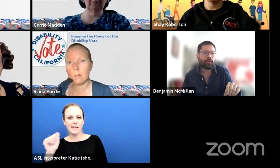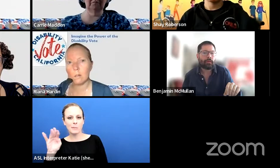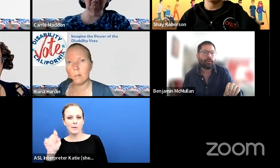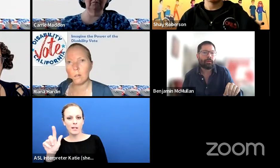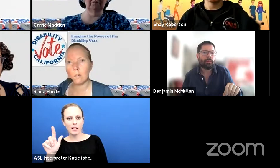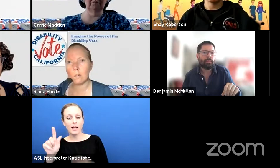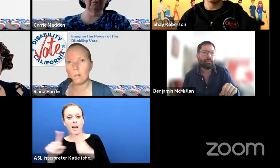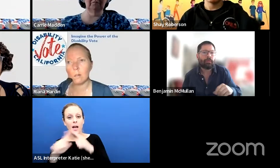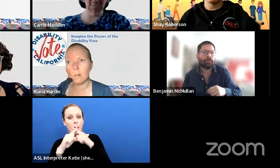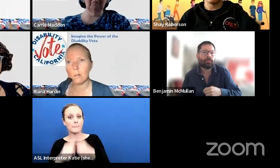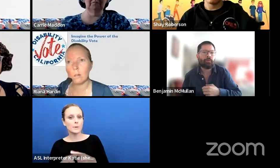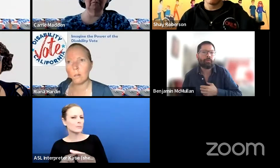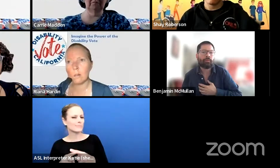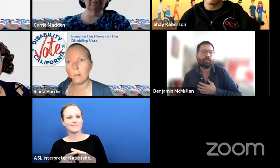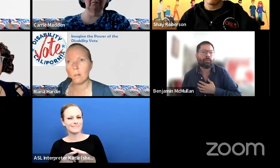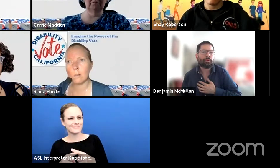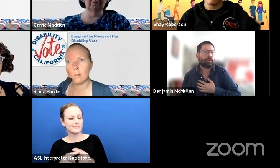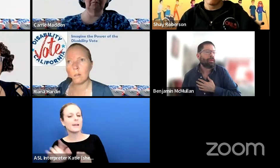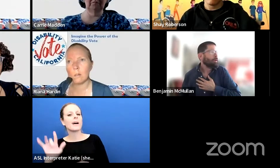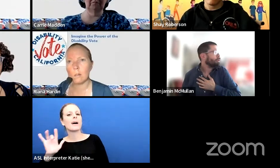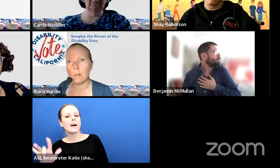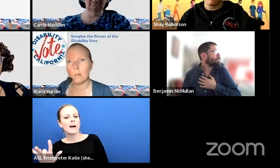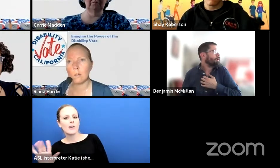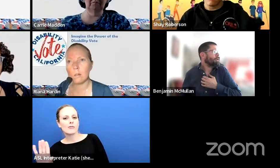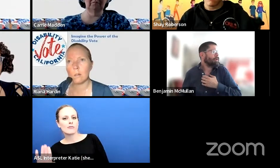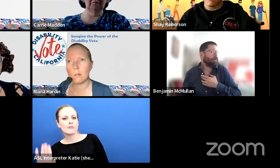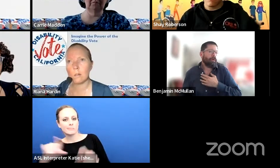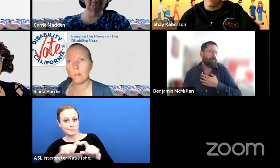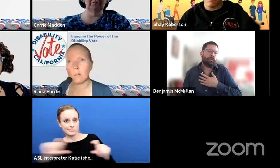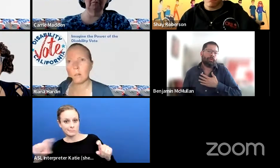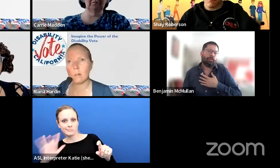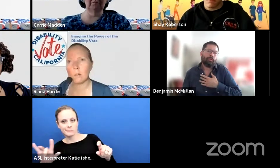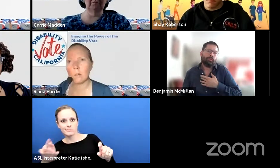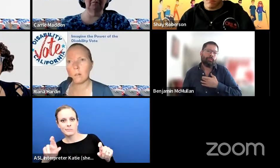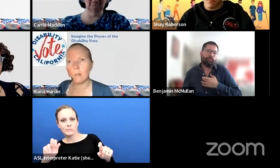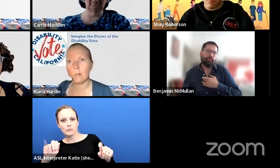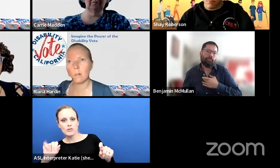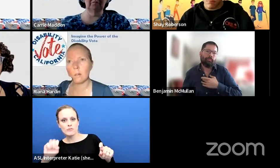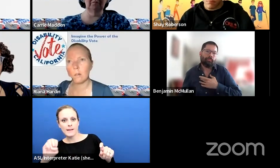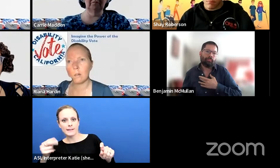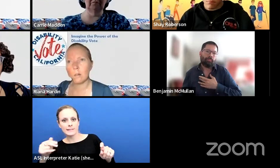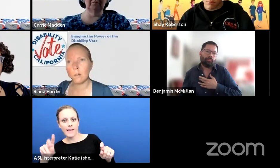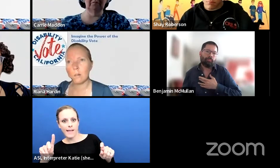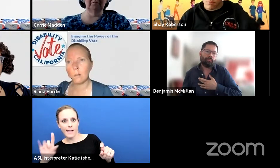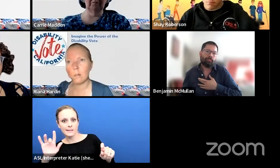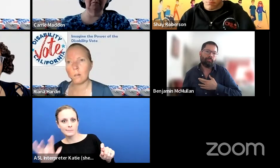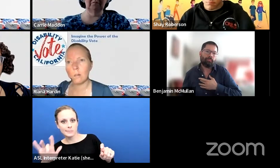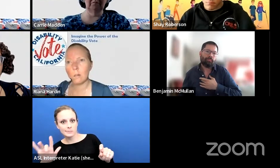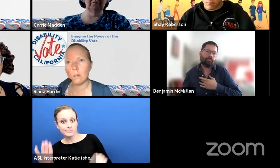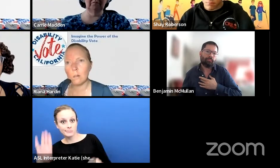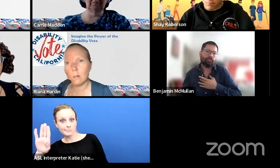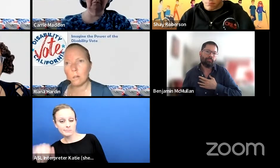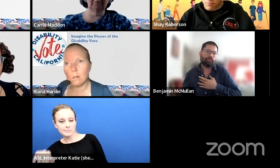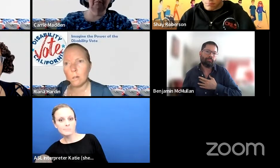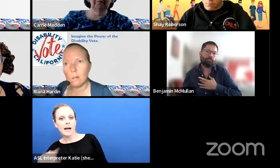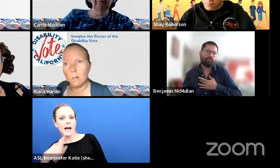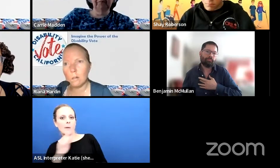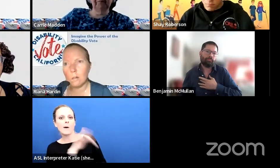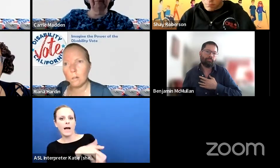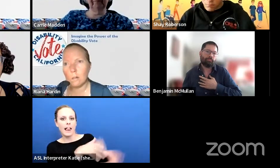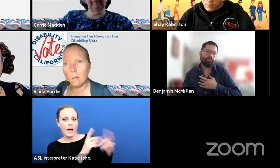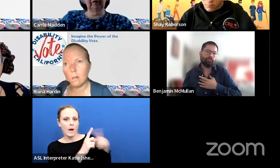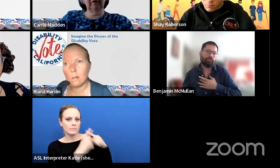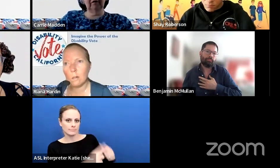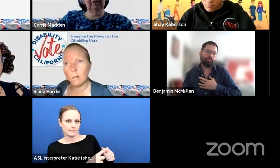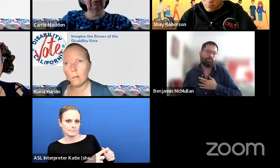you'll have to raise your hand and then I will press allow you to talk and then you can ask. So we have Rick